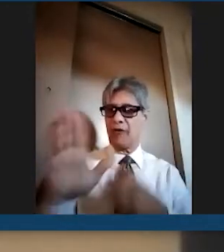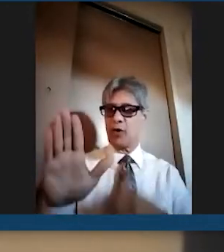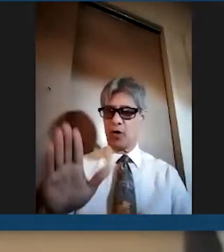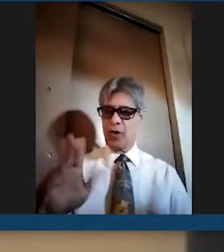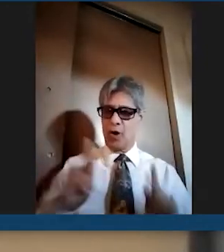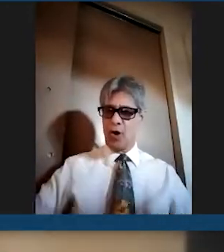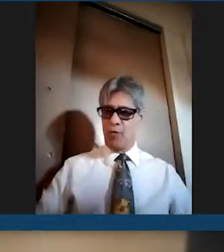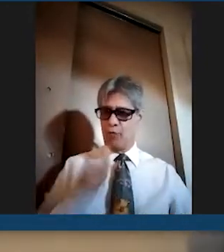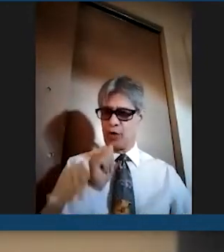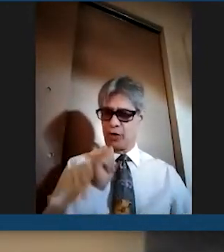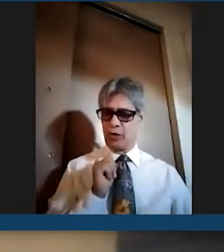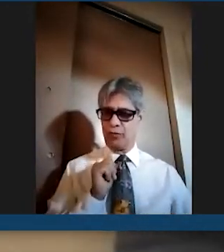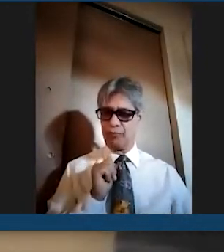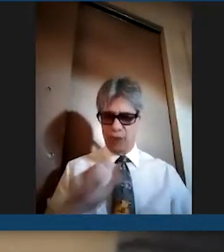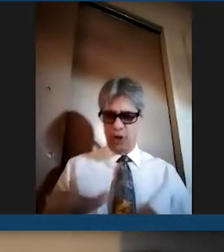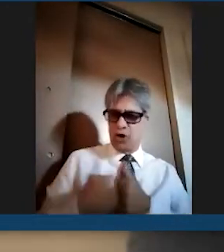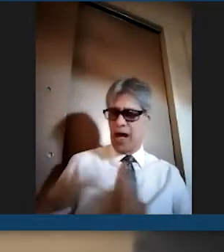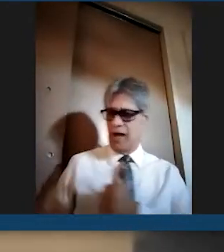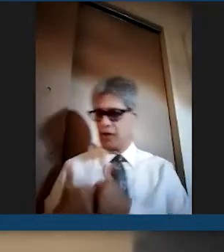getting involved in advocacy?